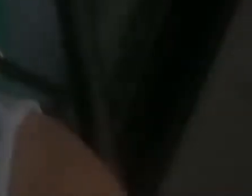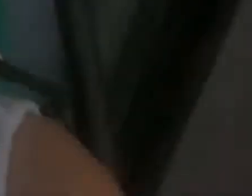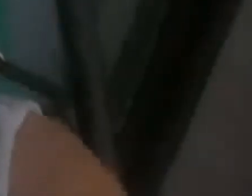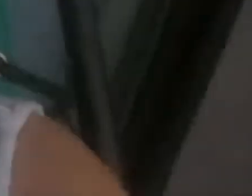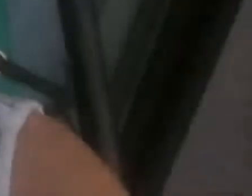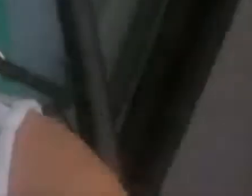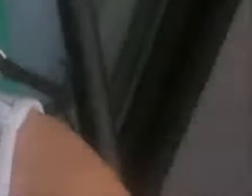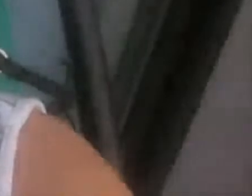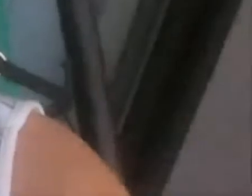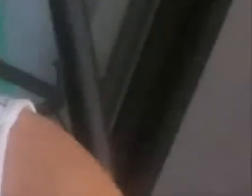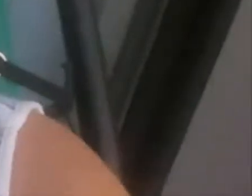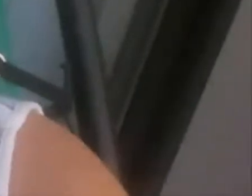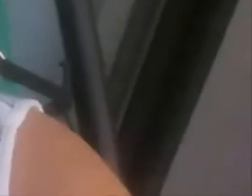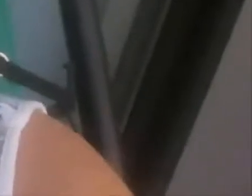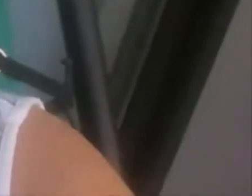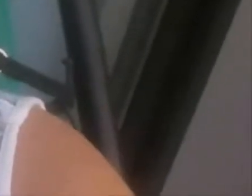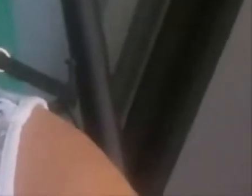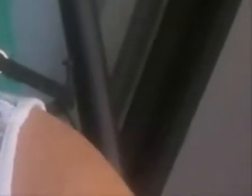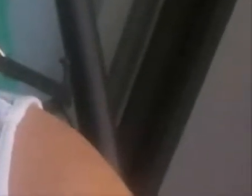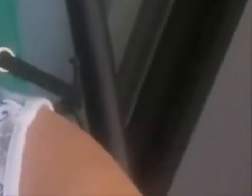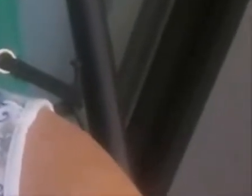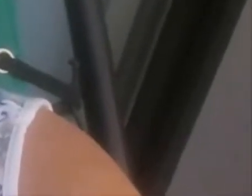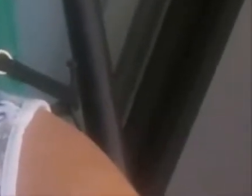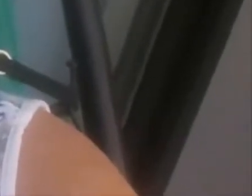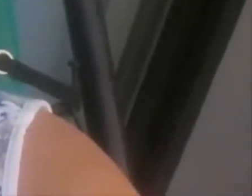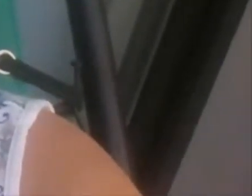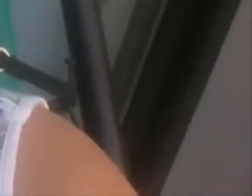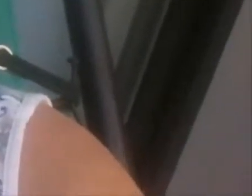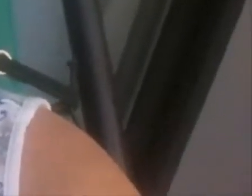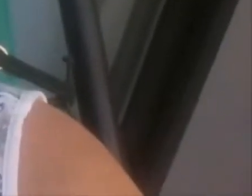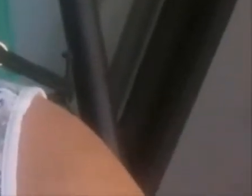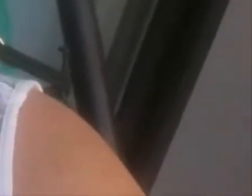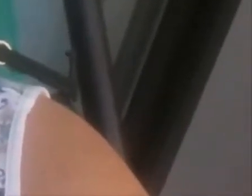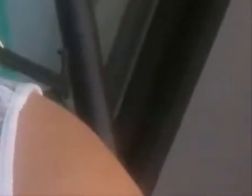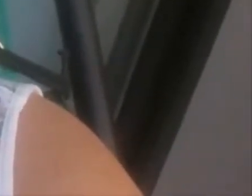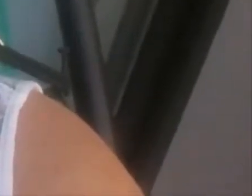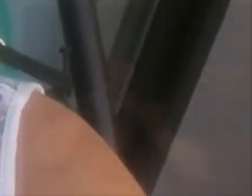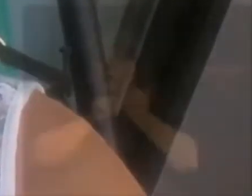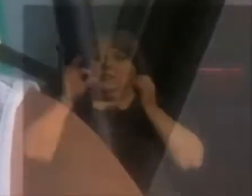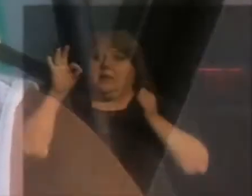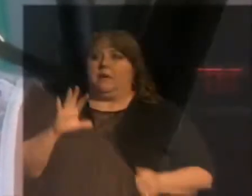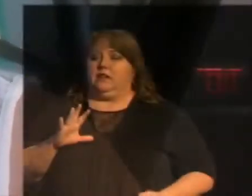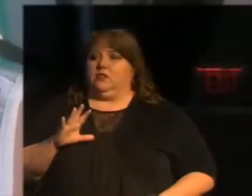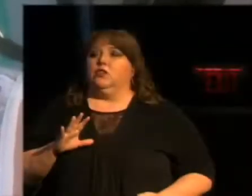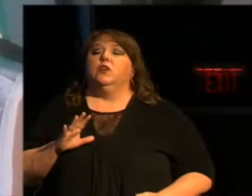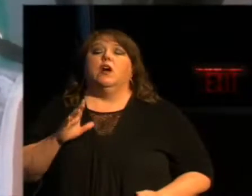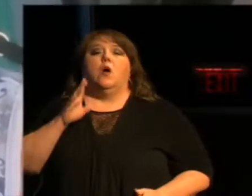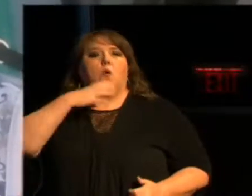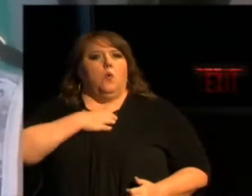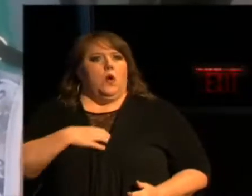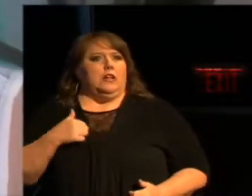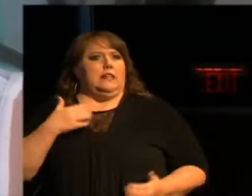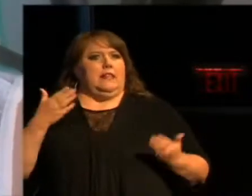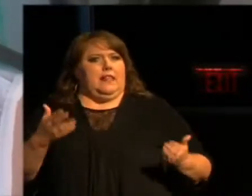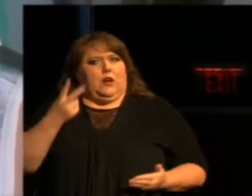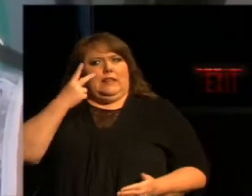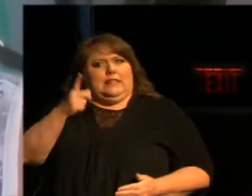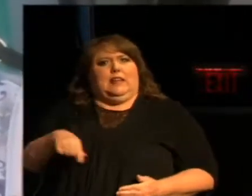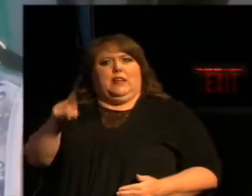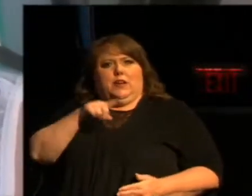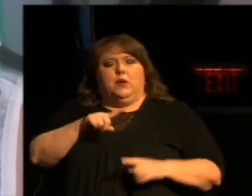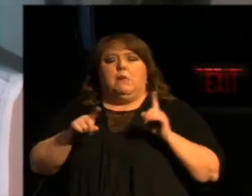Well, hi, Crosswalk. It's Dawn Anderson, Associate Pastor. Sure wish I was there to see you in person. But, you know,